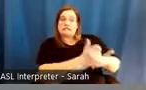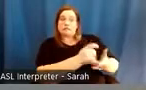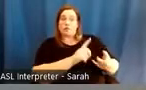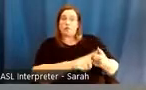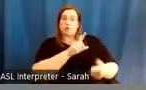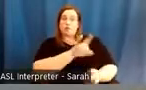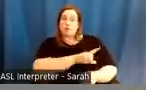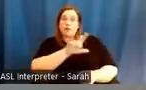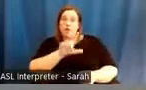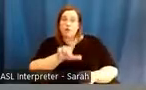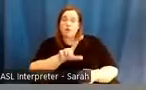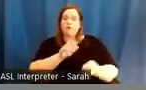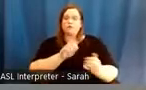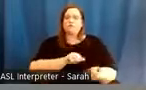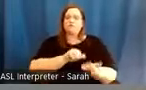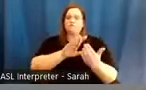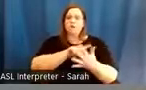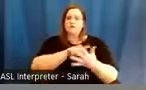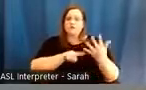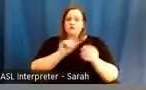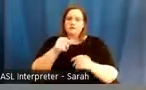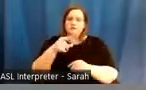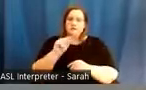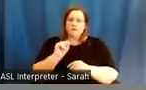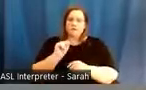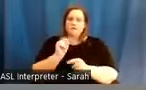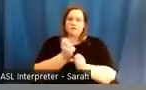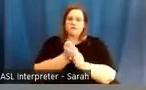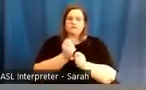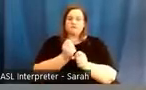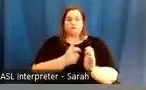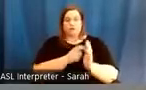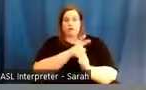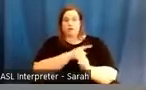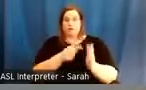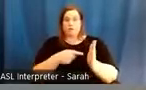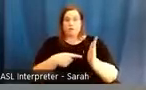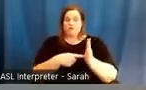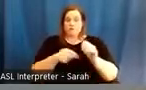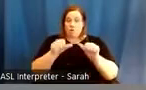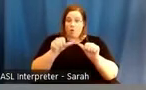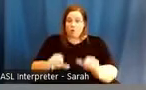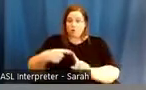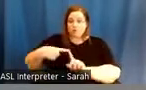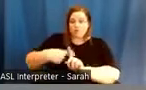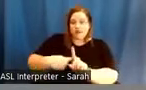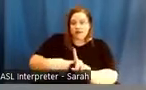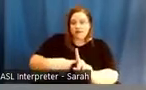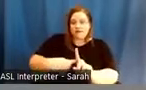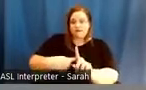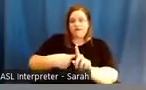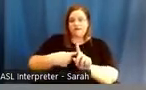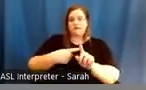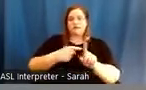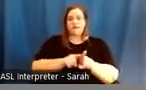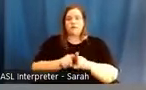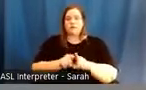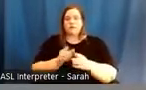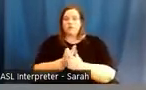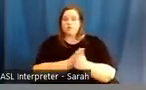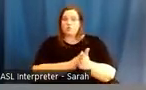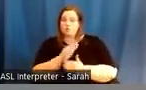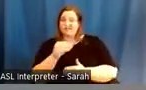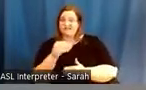address these apartments and make them require them to be affordable rents, to also incentivize